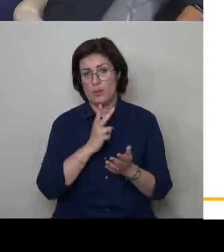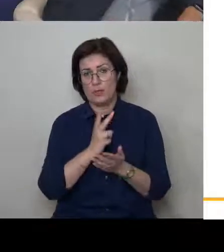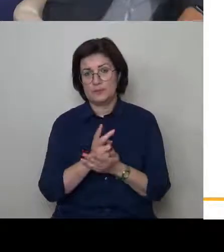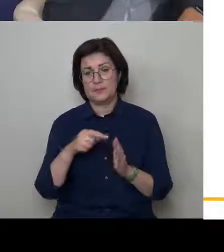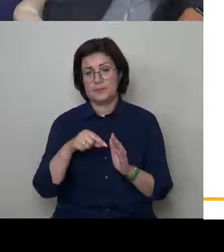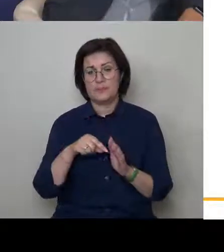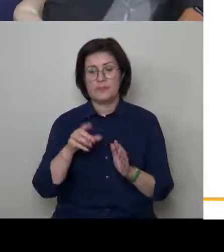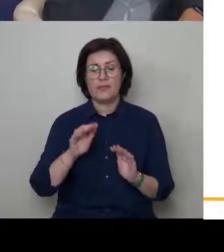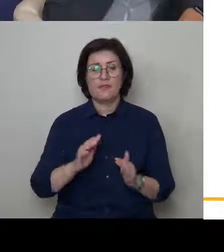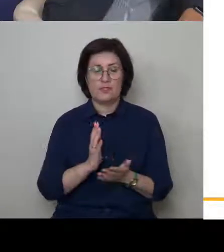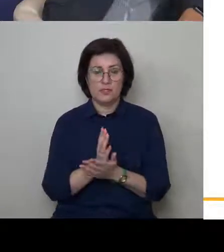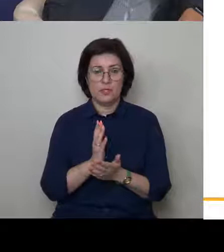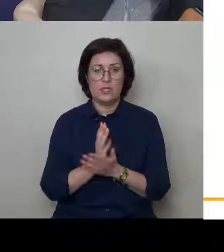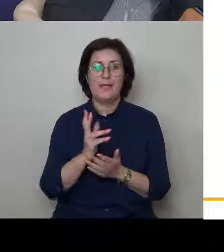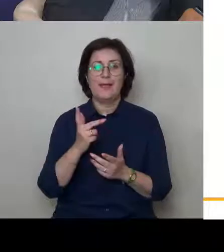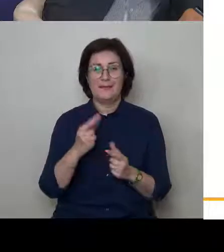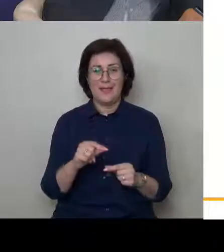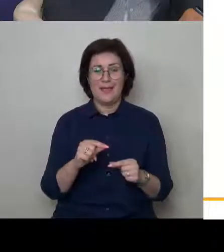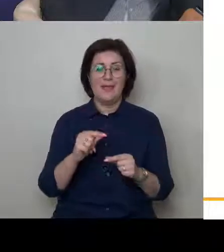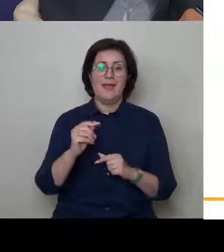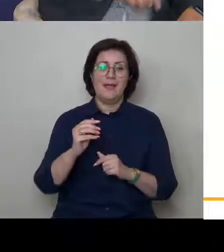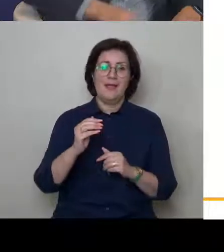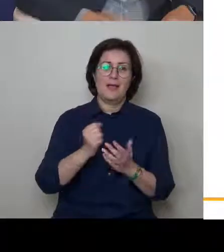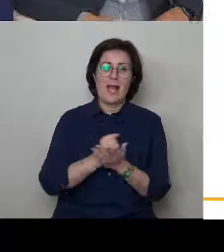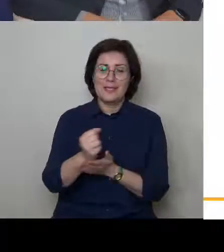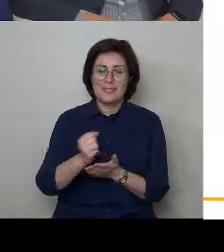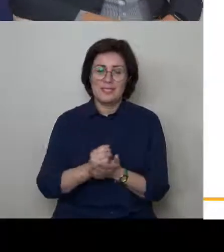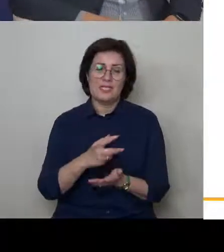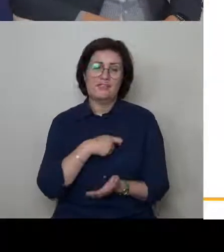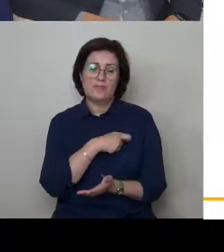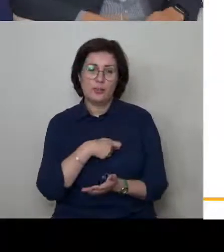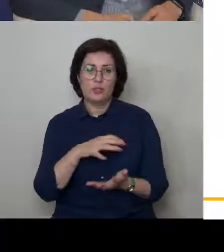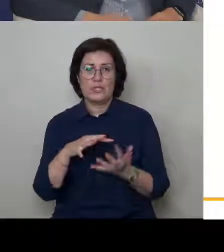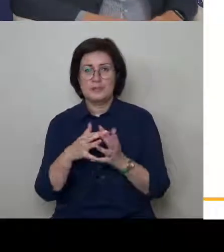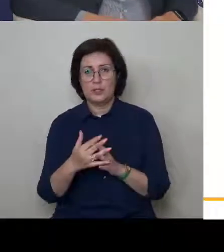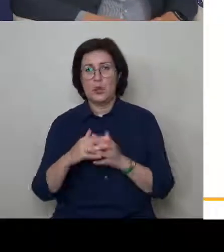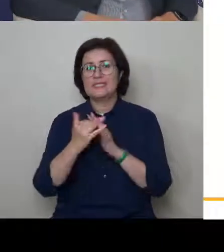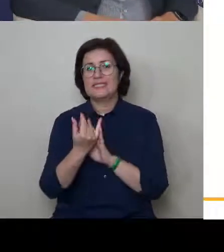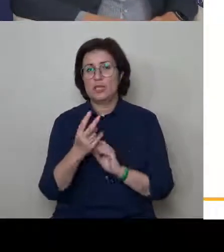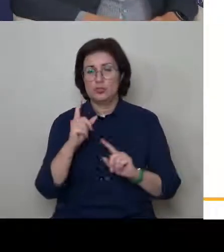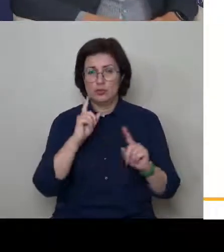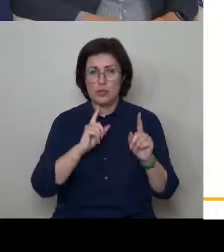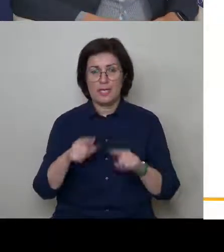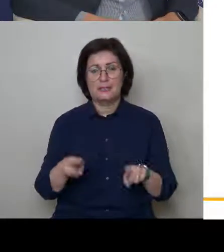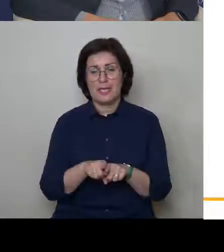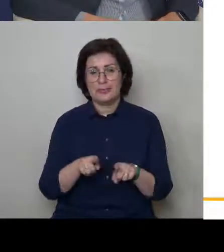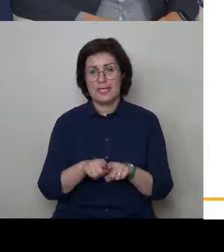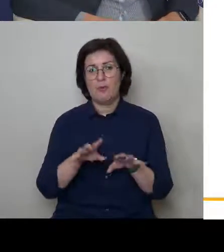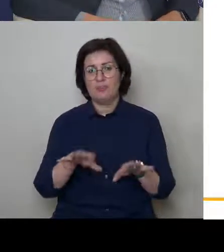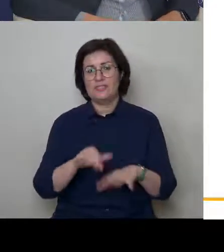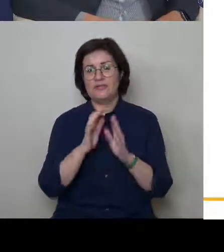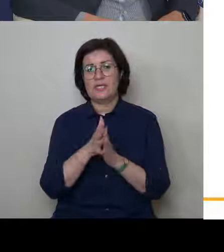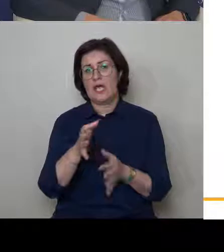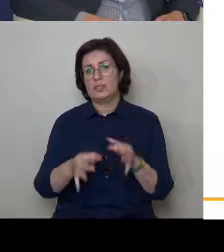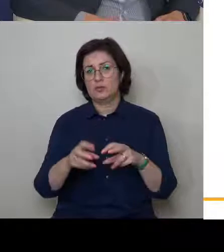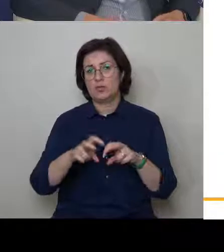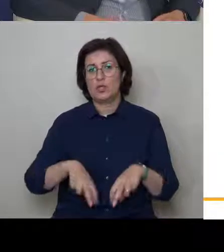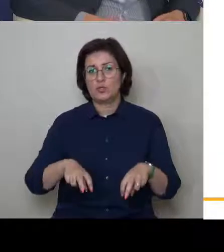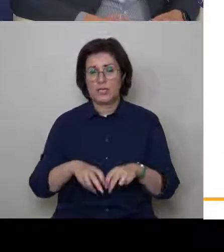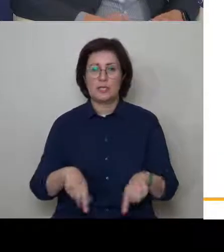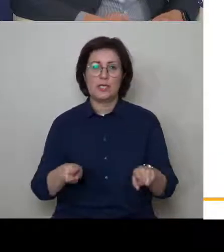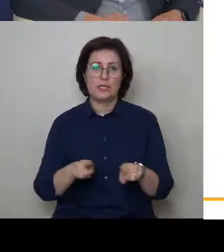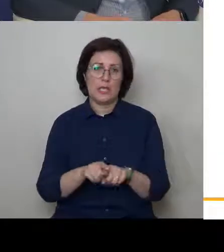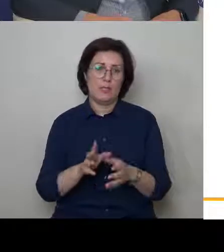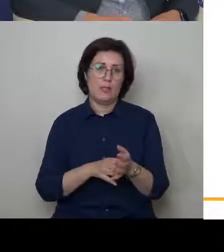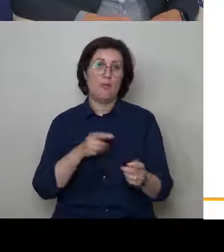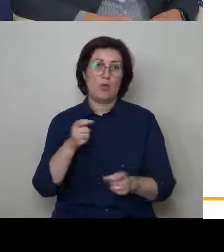of cases down there where a candidate to the village council files